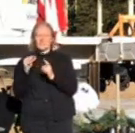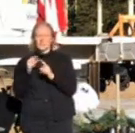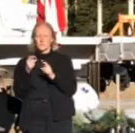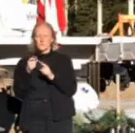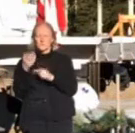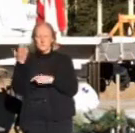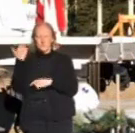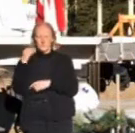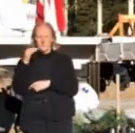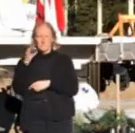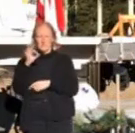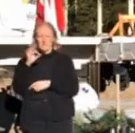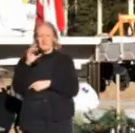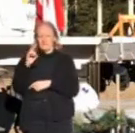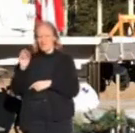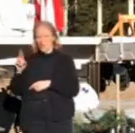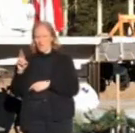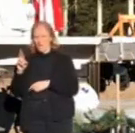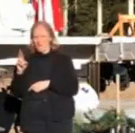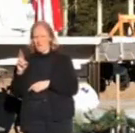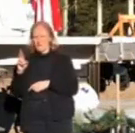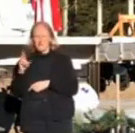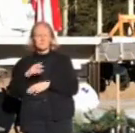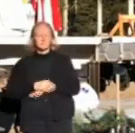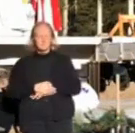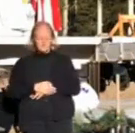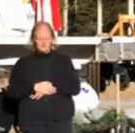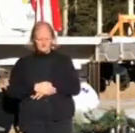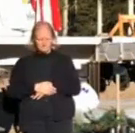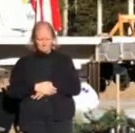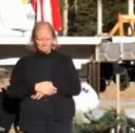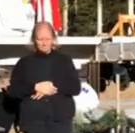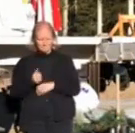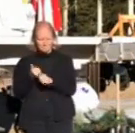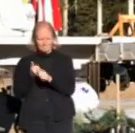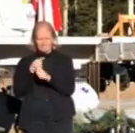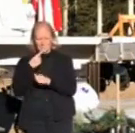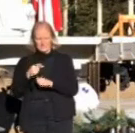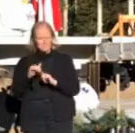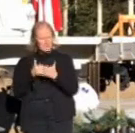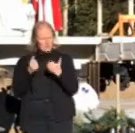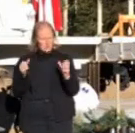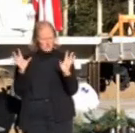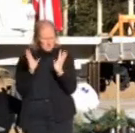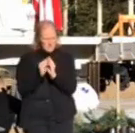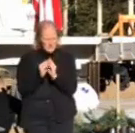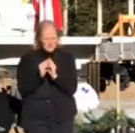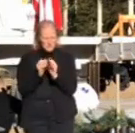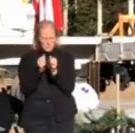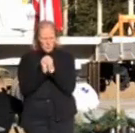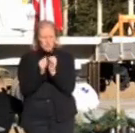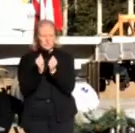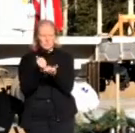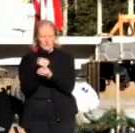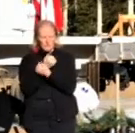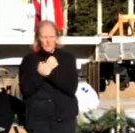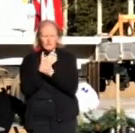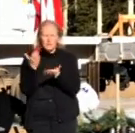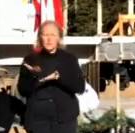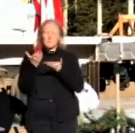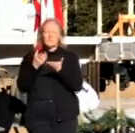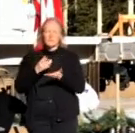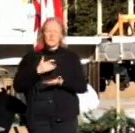the late Franklin Delano Roosevelt, who said, "How can we meet and worship with love and with uplifted